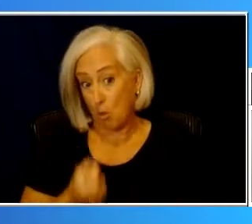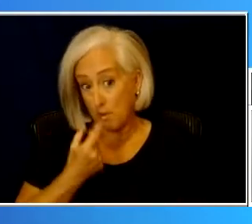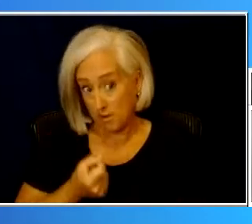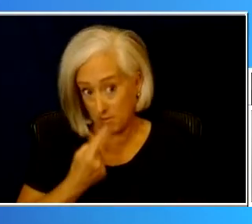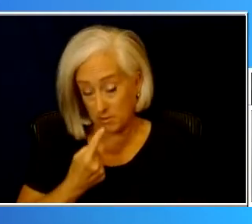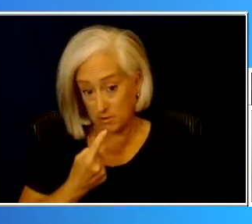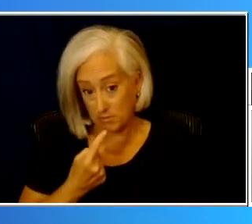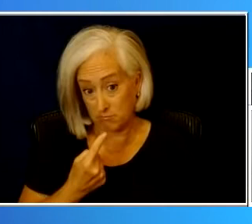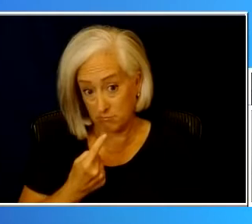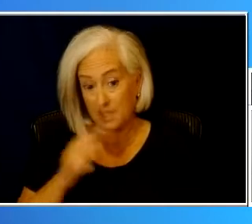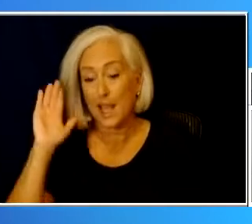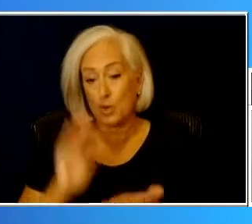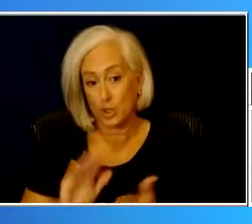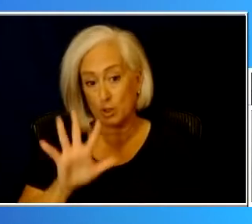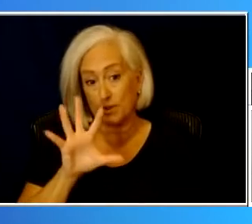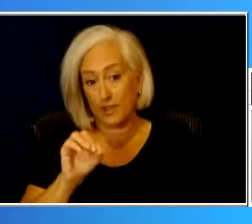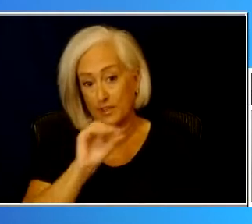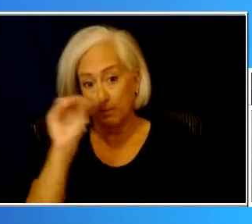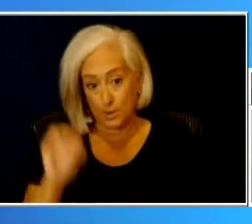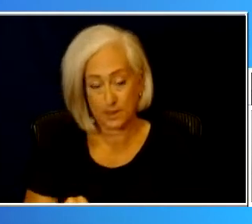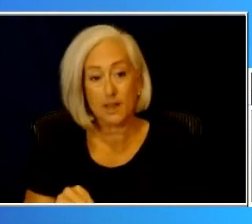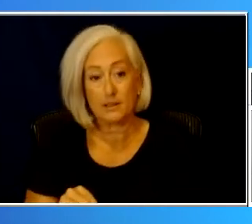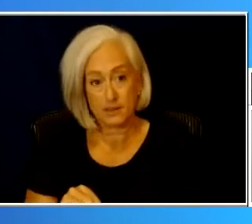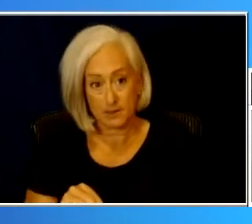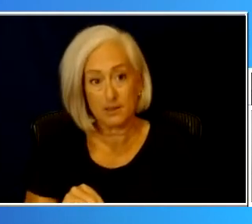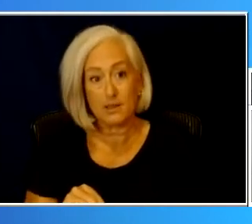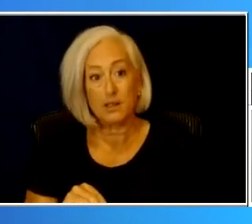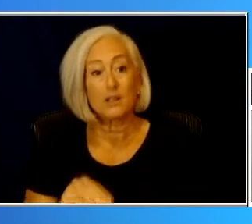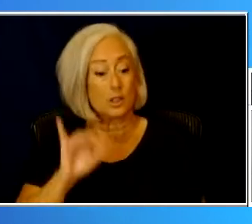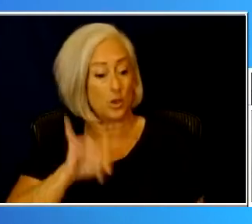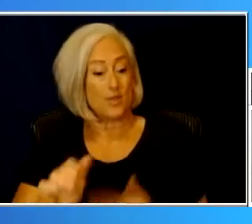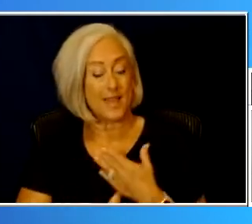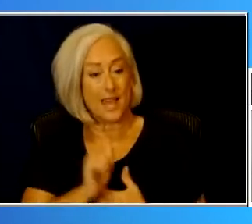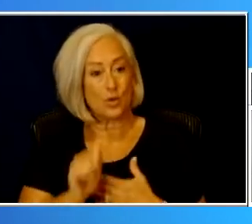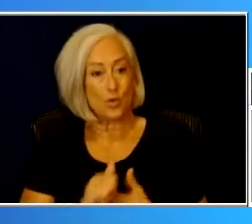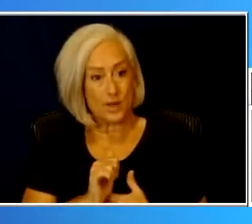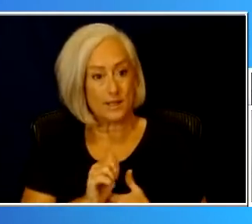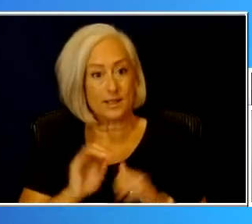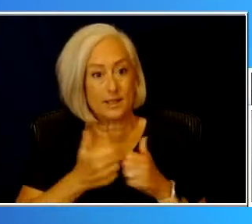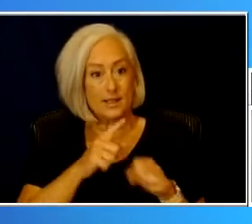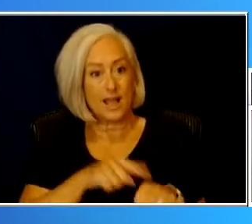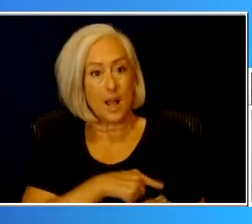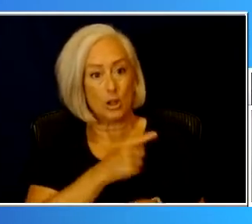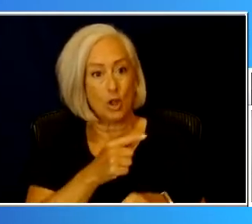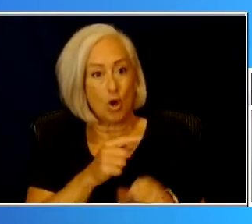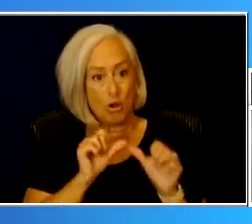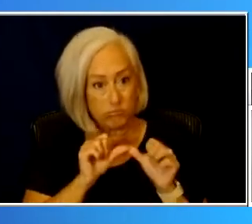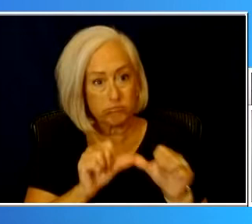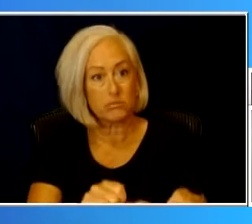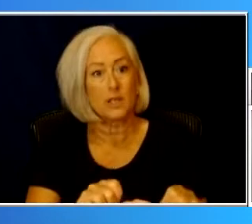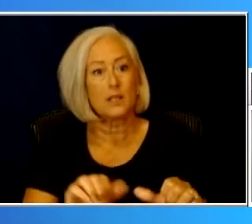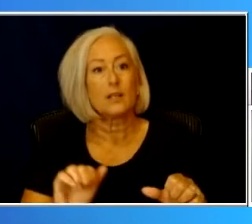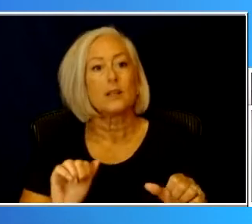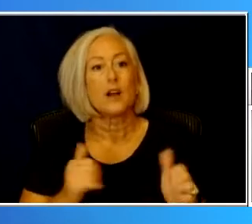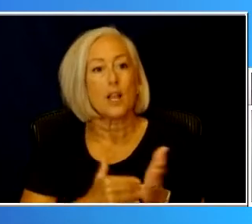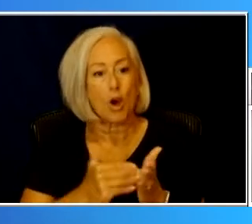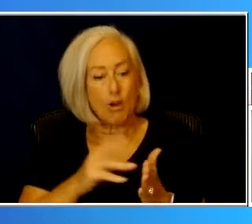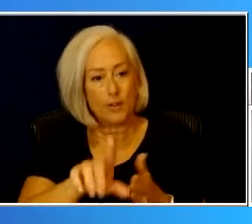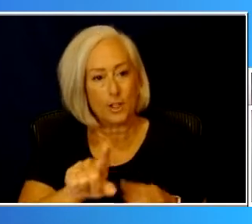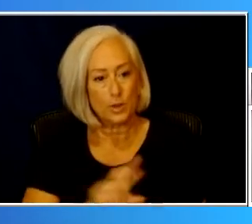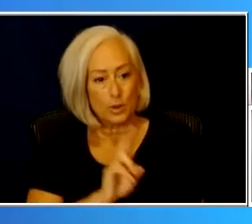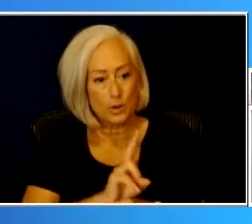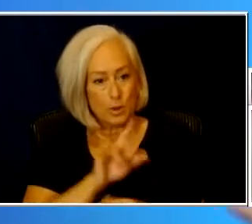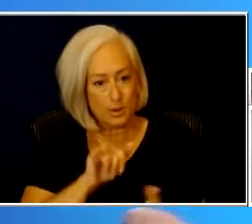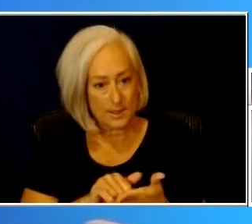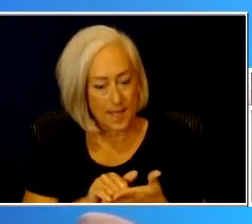all that effect of risk reduction has to do with how long and how consistent you are using that. But